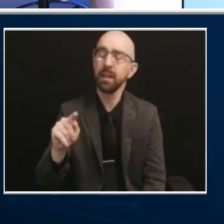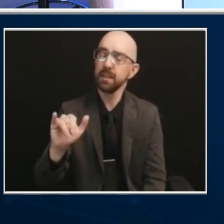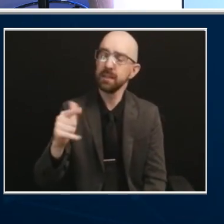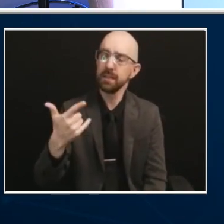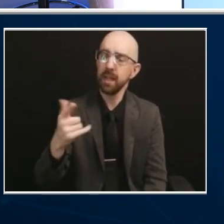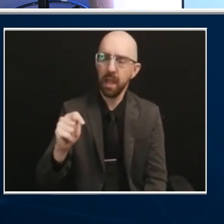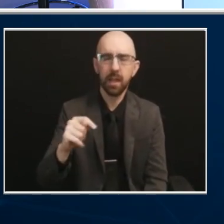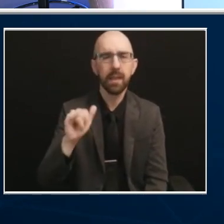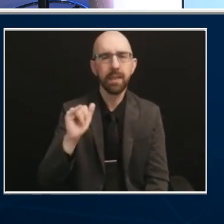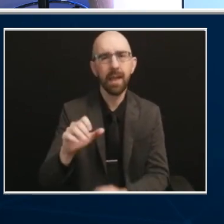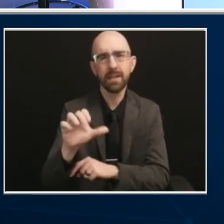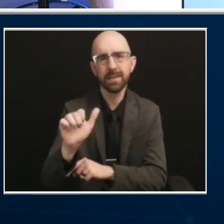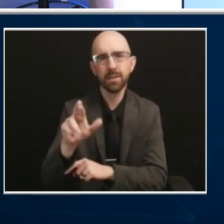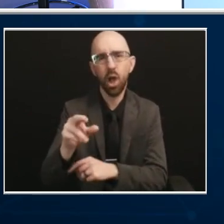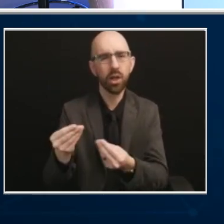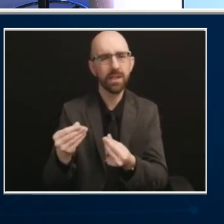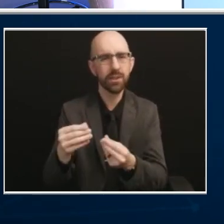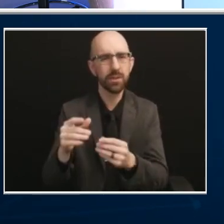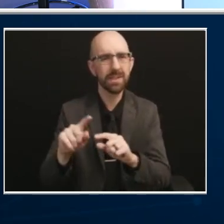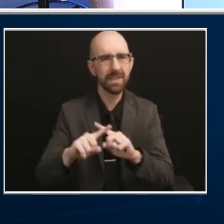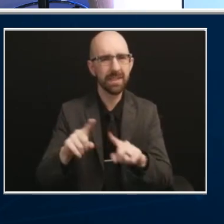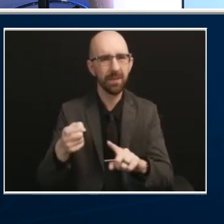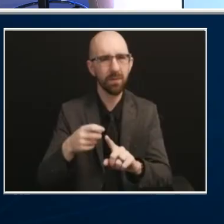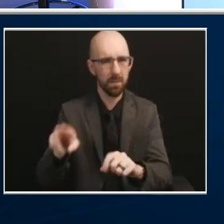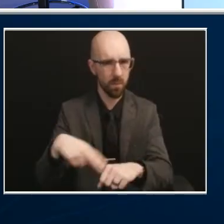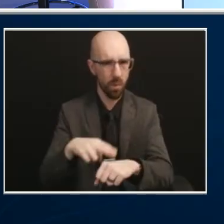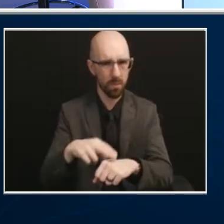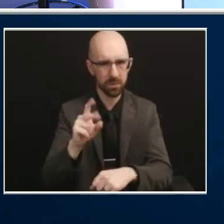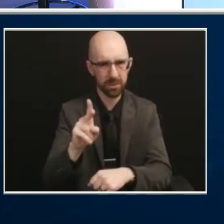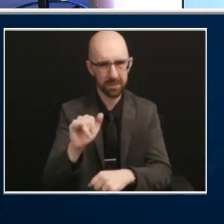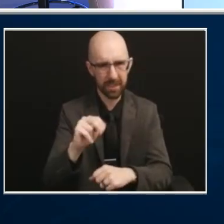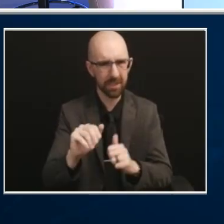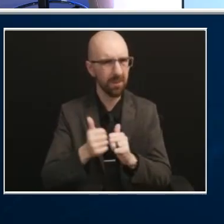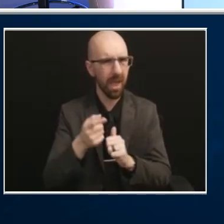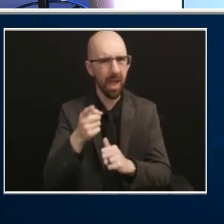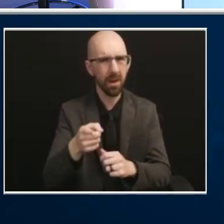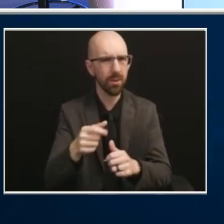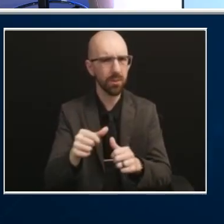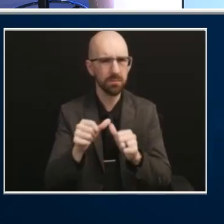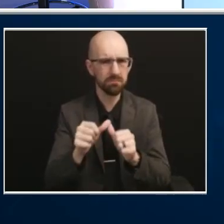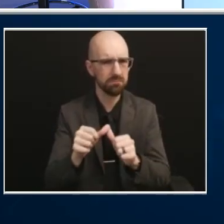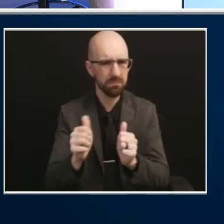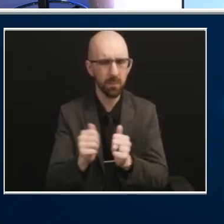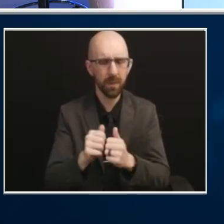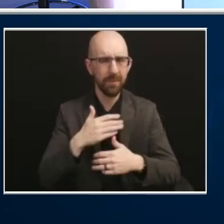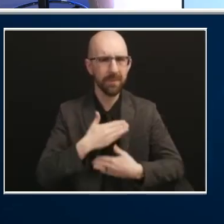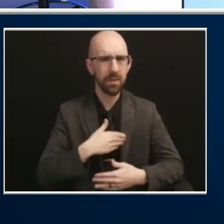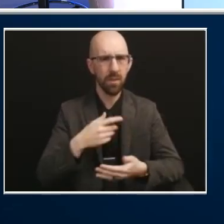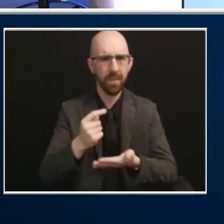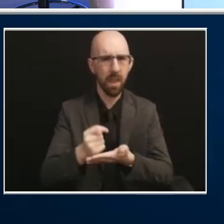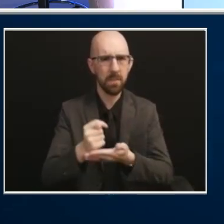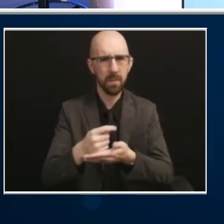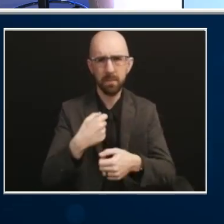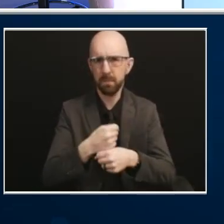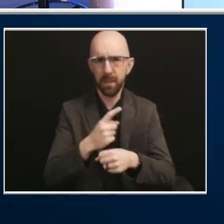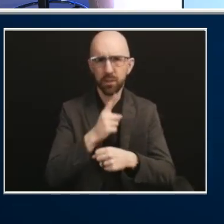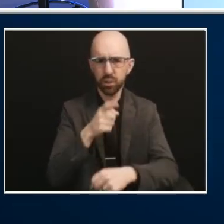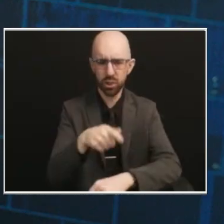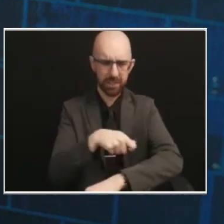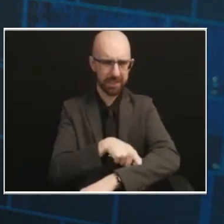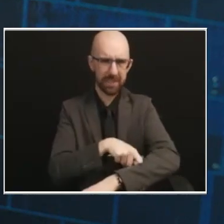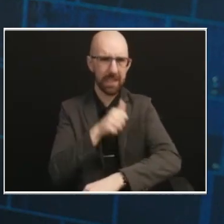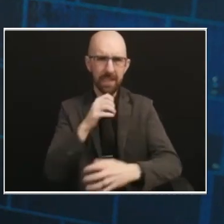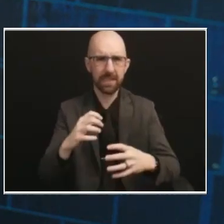normal skin. So how do you continue with your physical therapy to make sure that that skin doesn't tighten up?